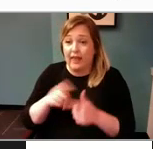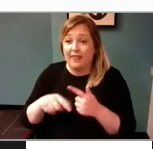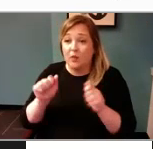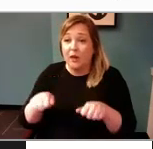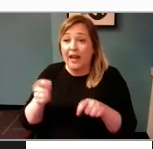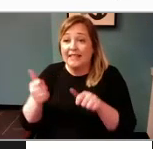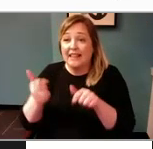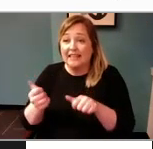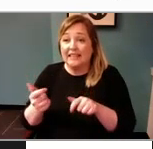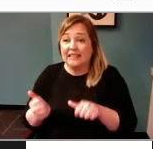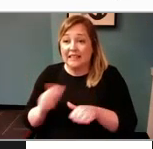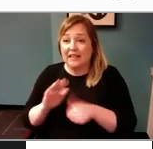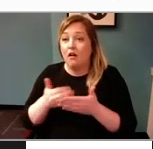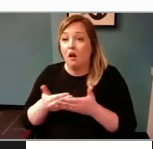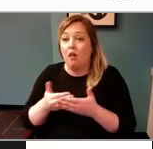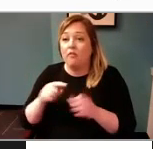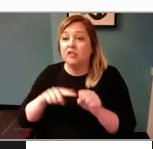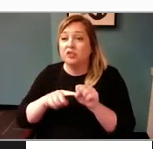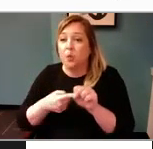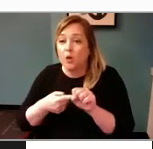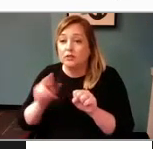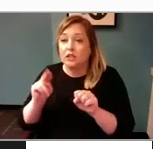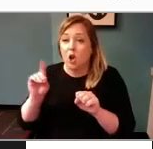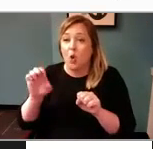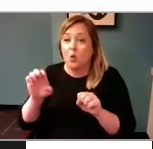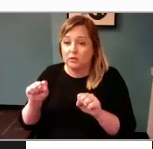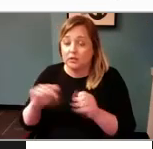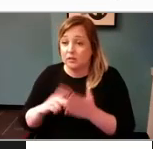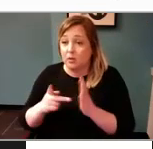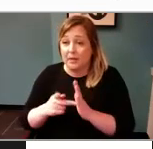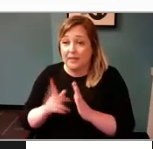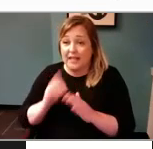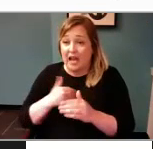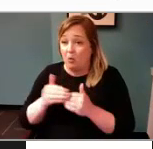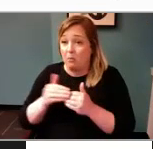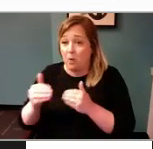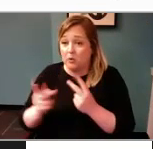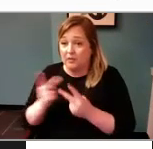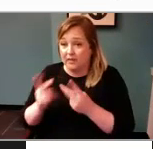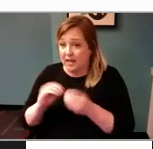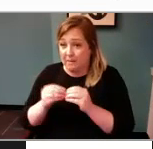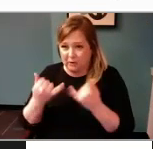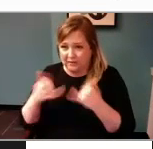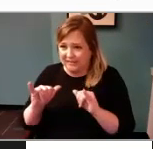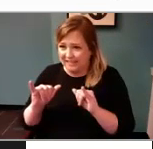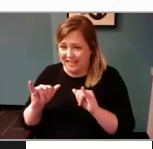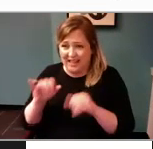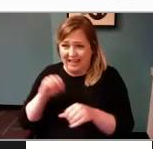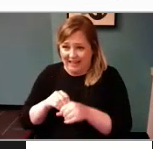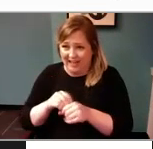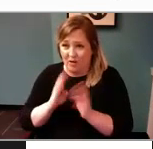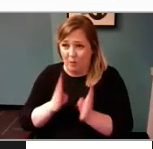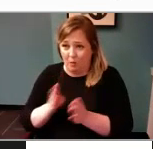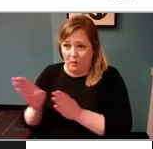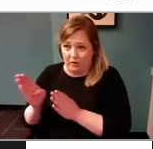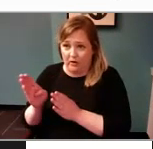since we're deleting out the source nodes, we know that our post visit numbers are still in order, because all of the children nodes will always have a post visit number lower